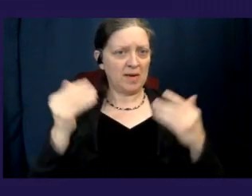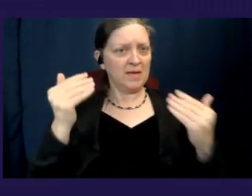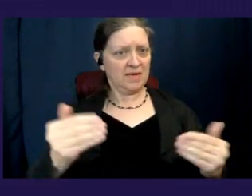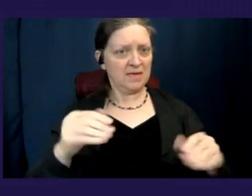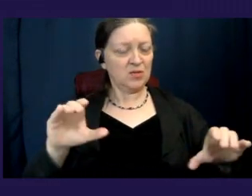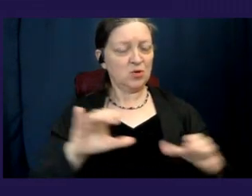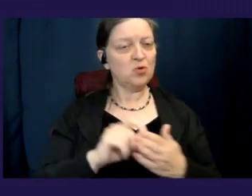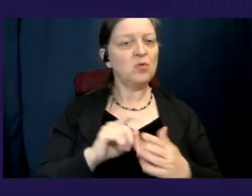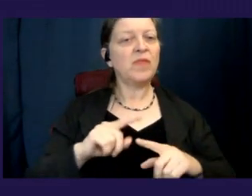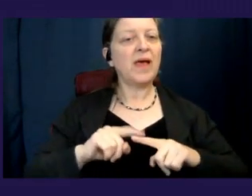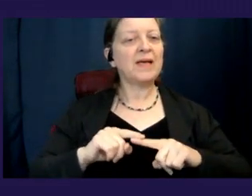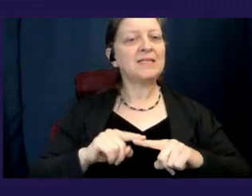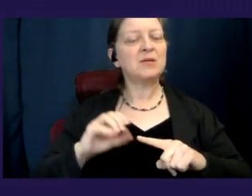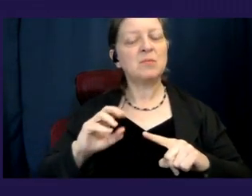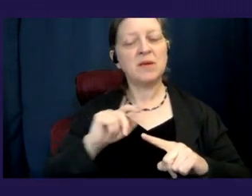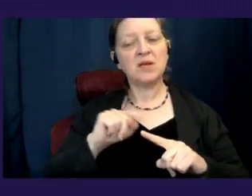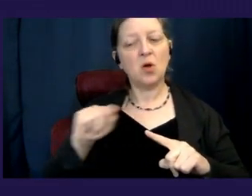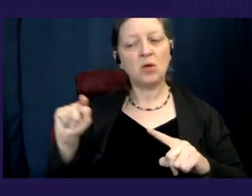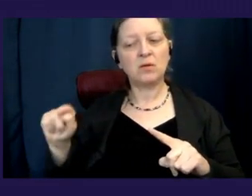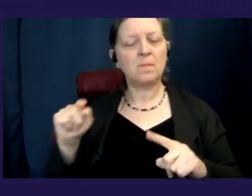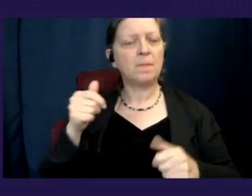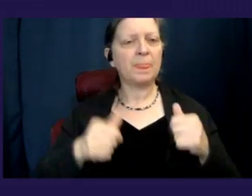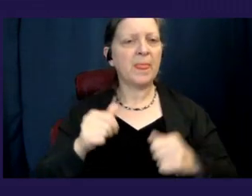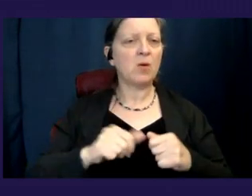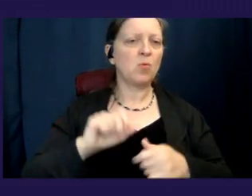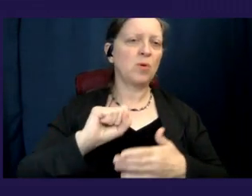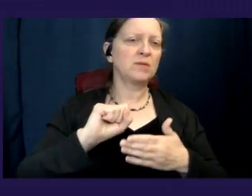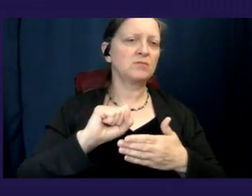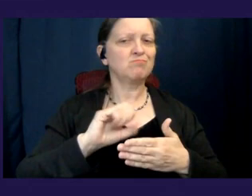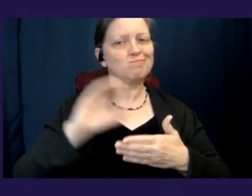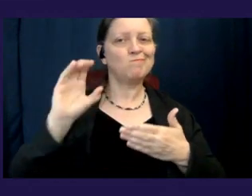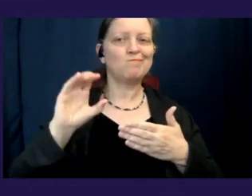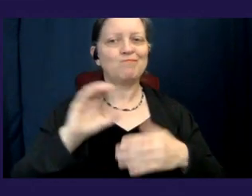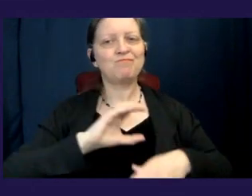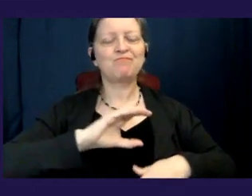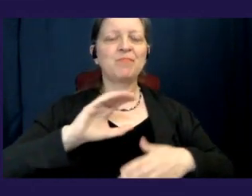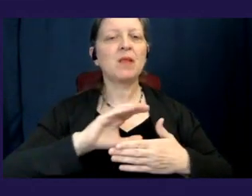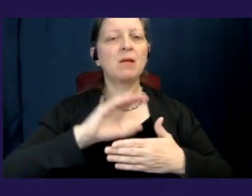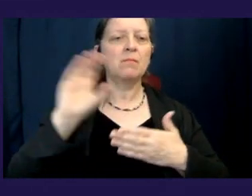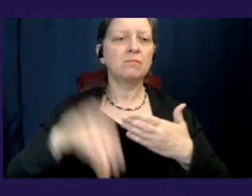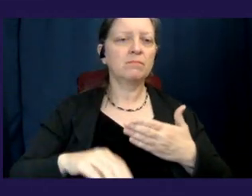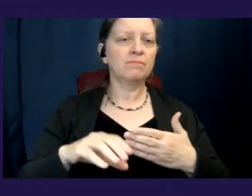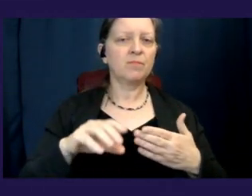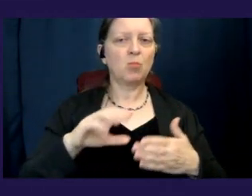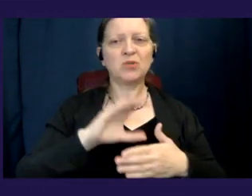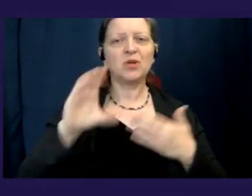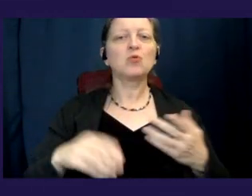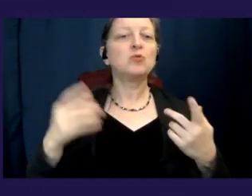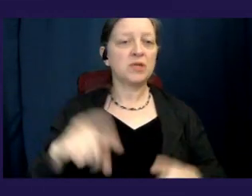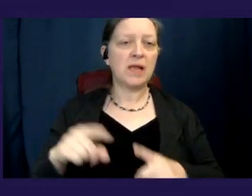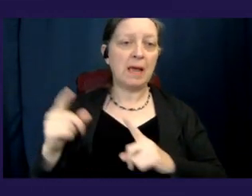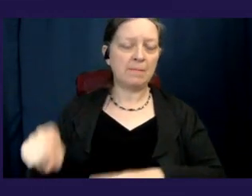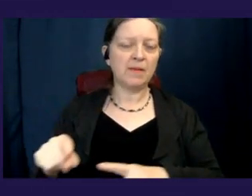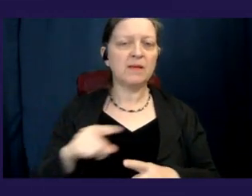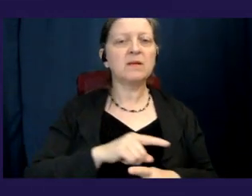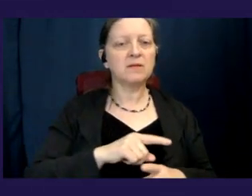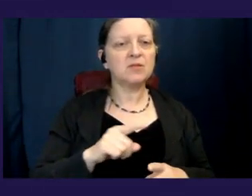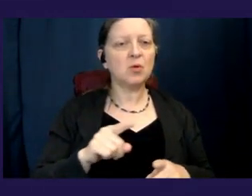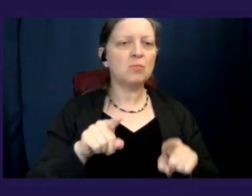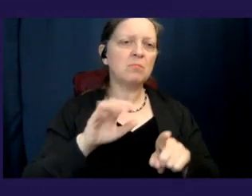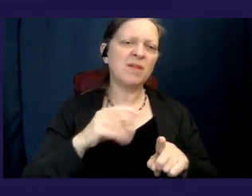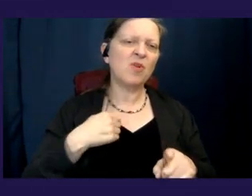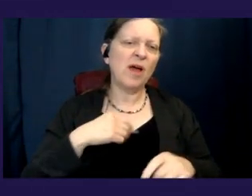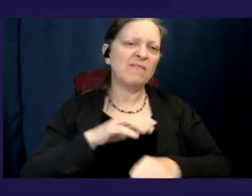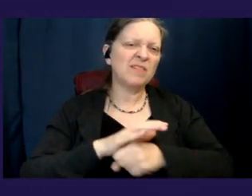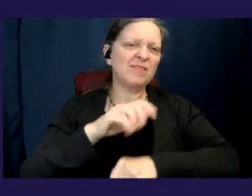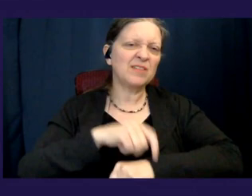like. So if you have got time, as Kate had mentioned, to prepare some of that information, particularly for those big ones, you'll be able to just flow with it. So those are kind of four takeaways